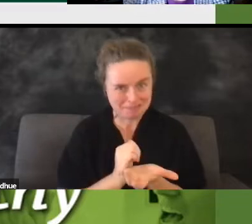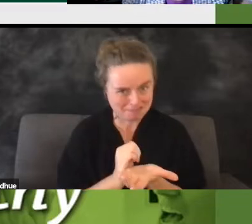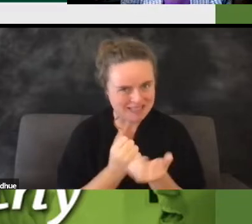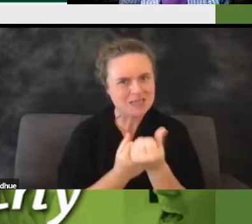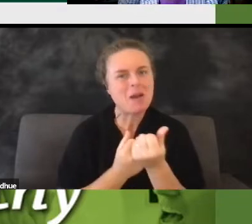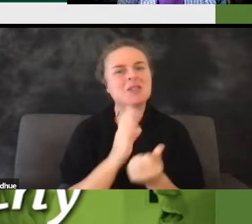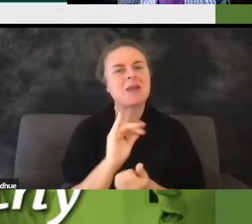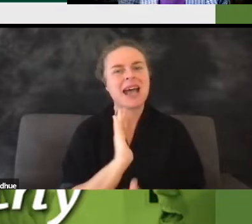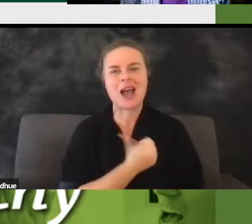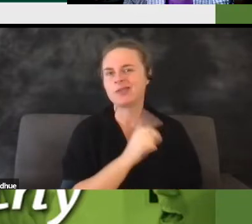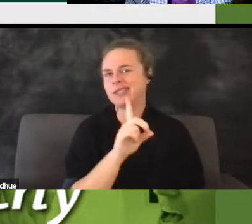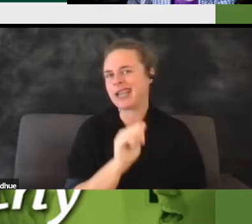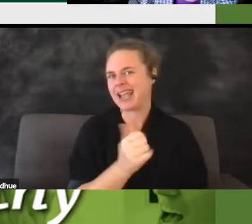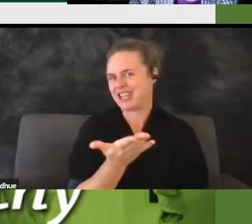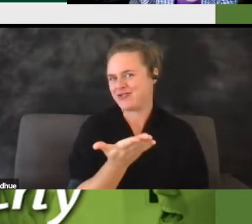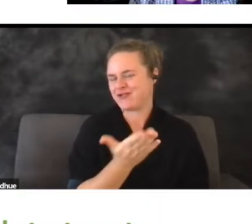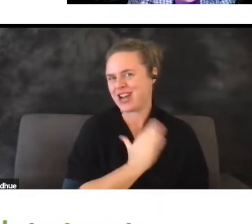agency here in our region.